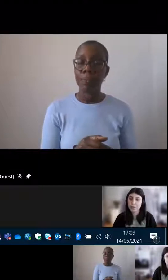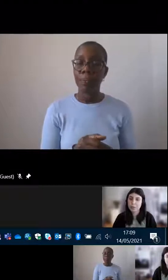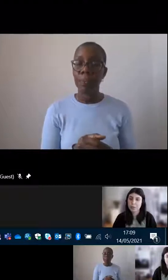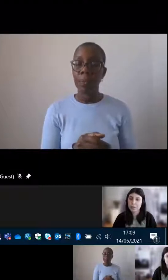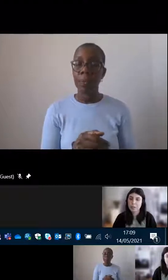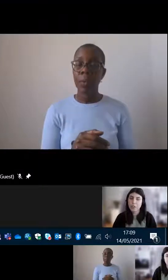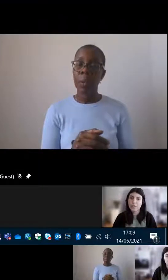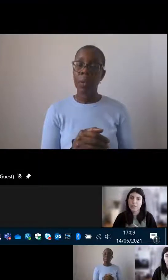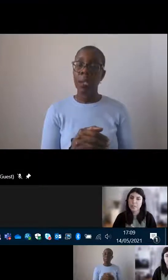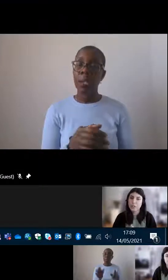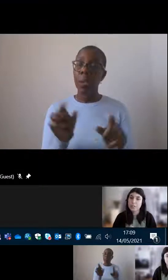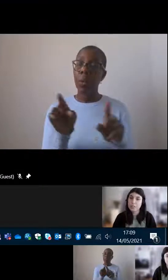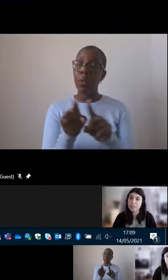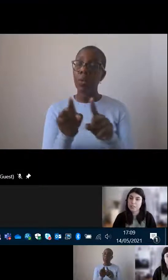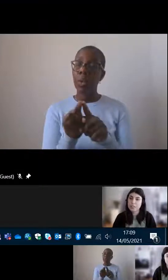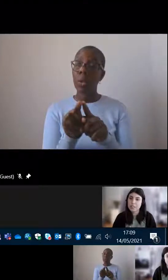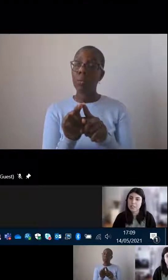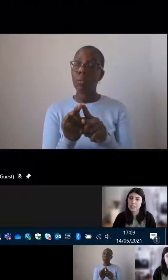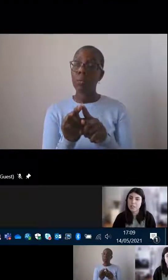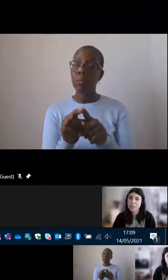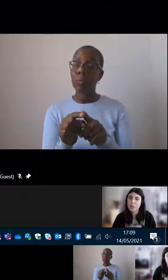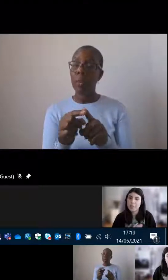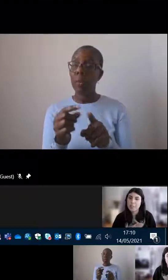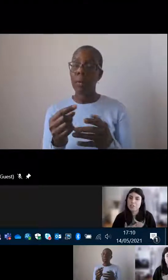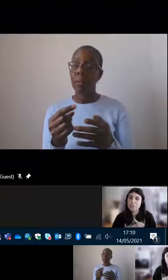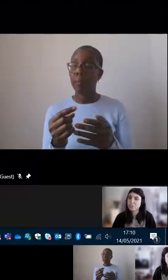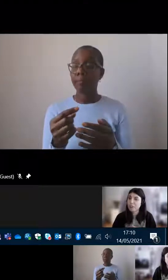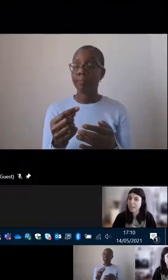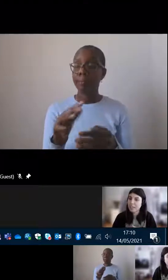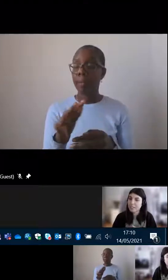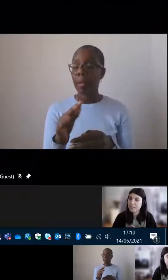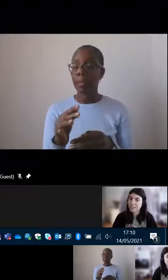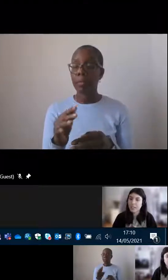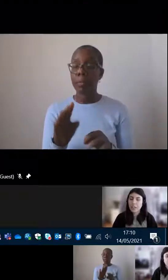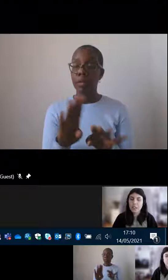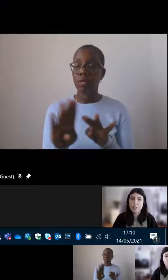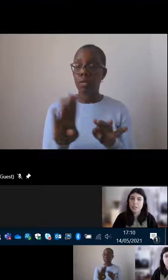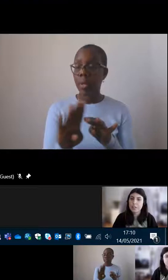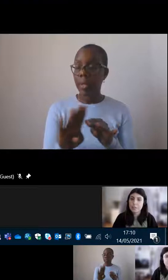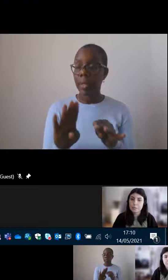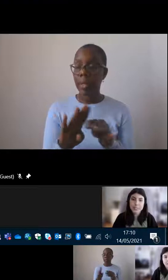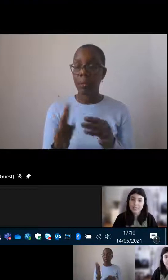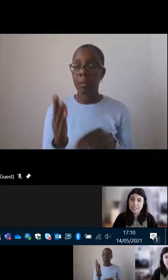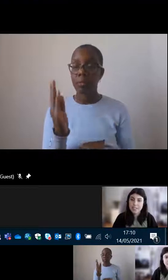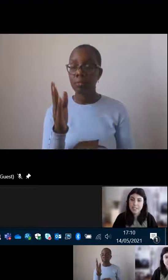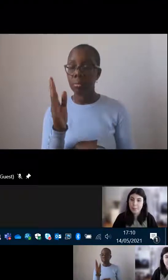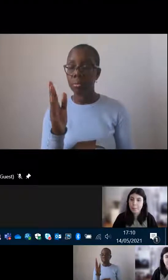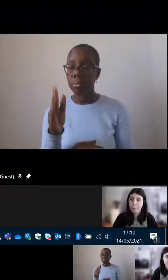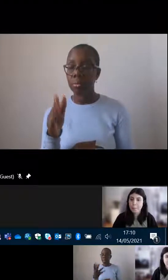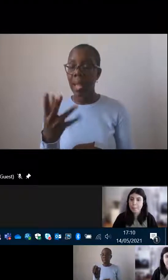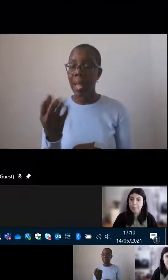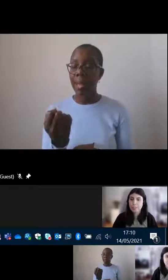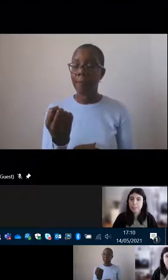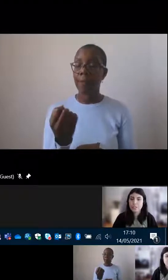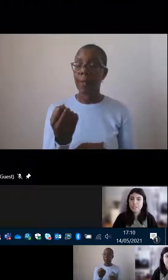up, and a lot of them are surrounded around managing stress,